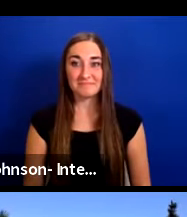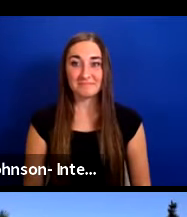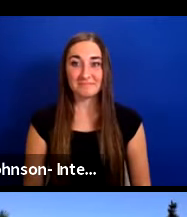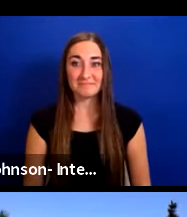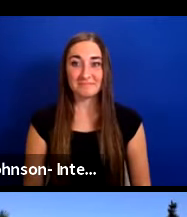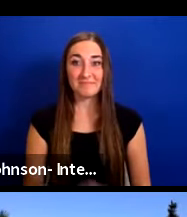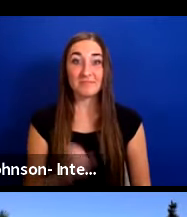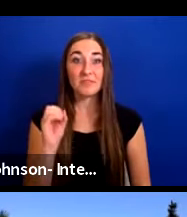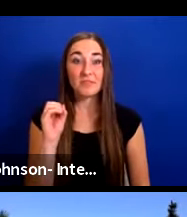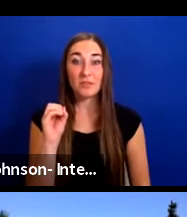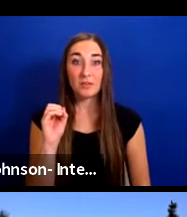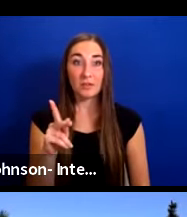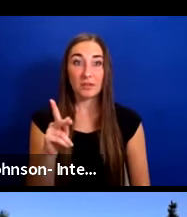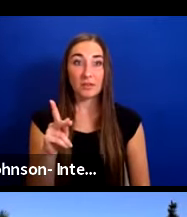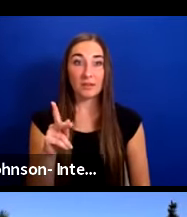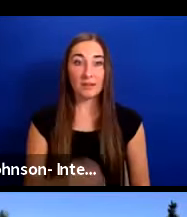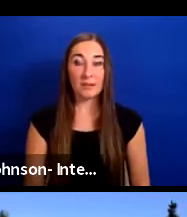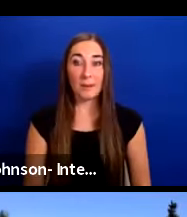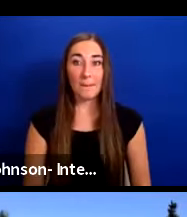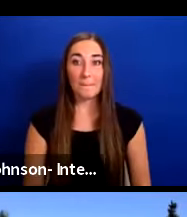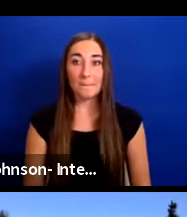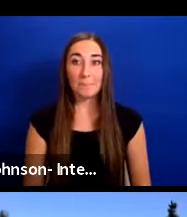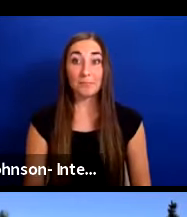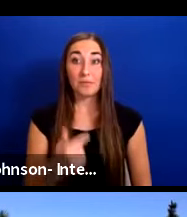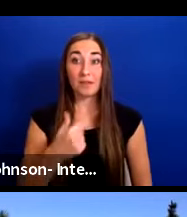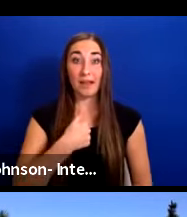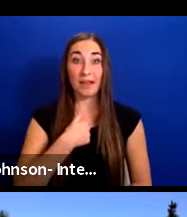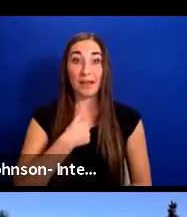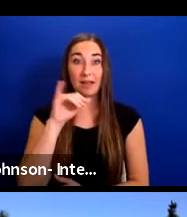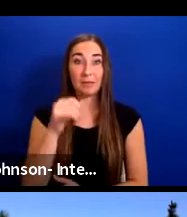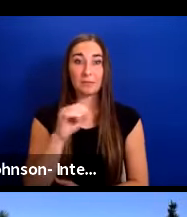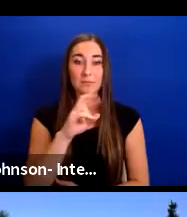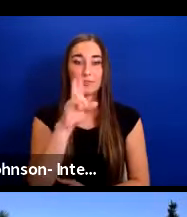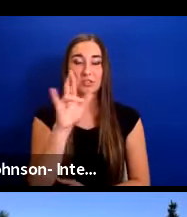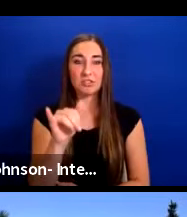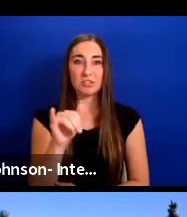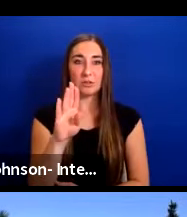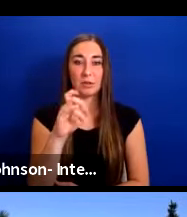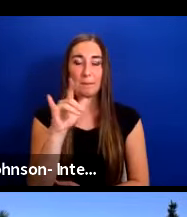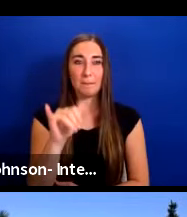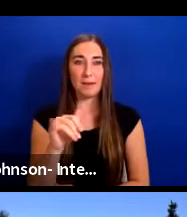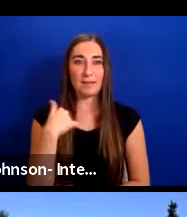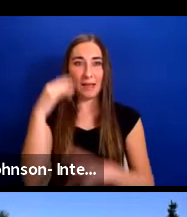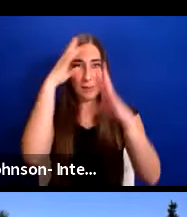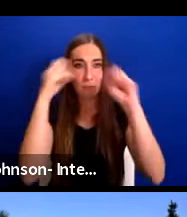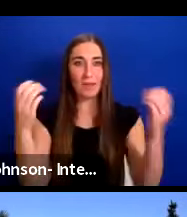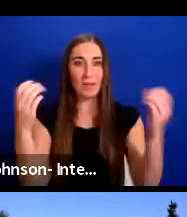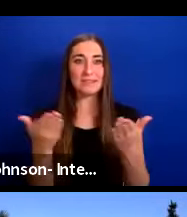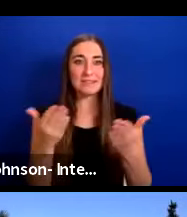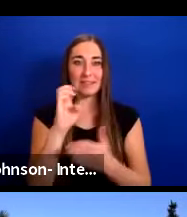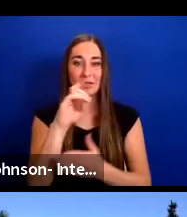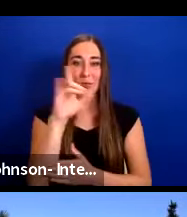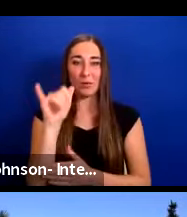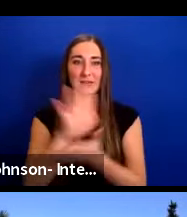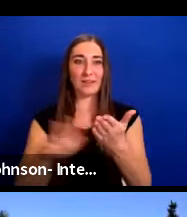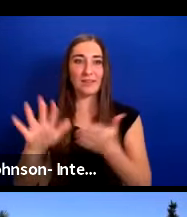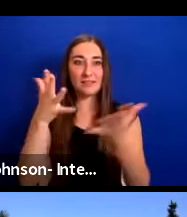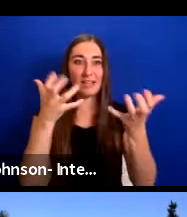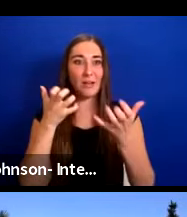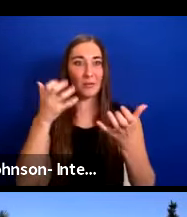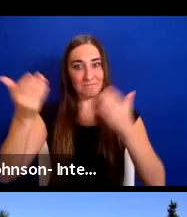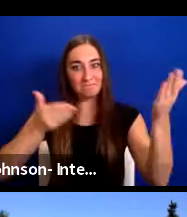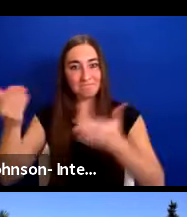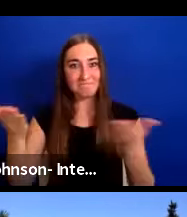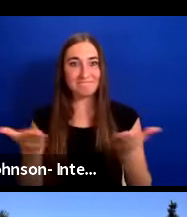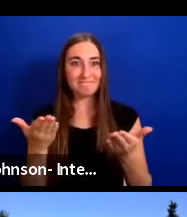All right. Well, I'm Jerry Buckley, president of Reedley College, and I want to welcome everyone to today's town hall.